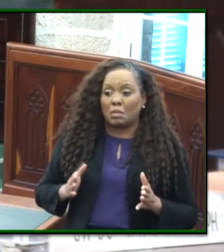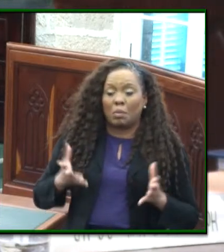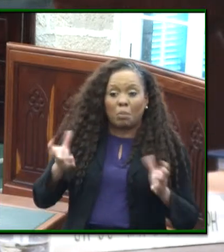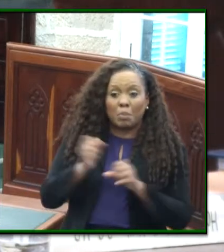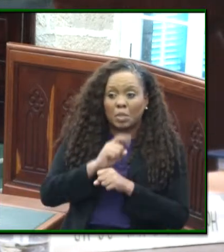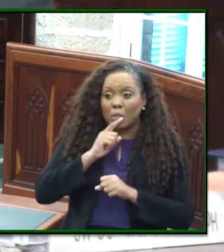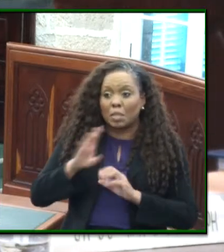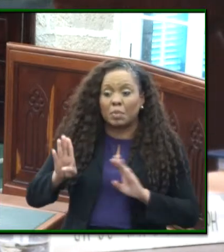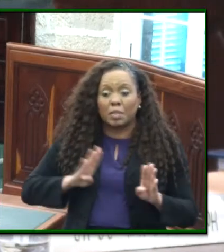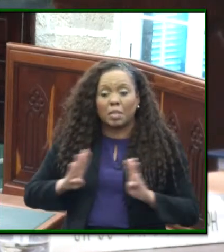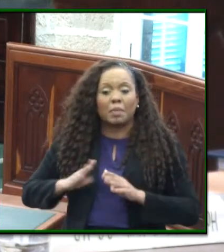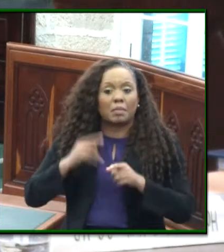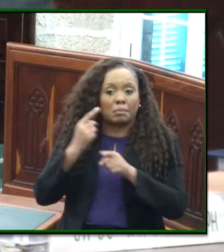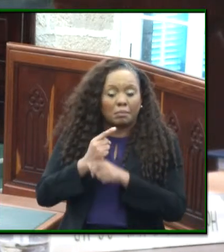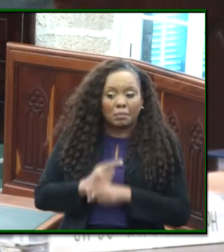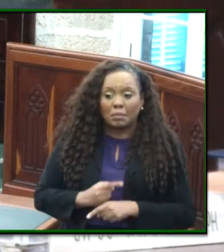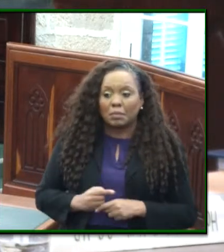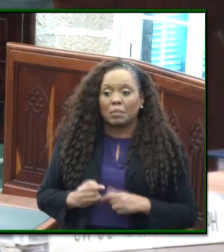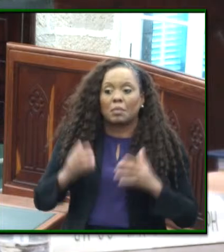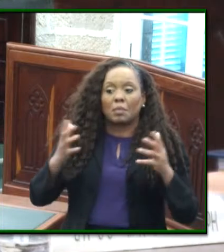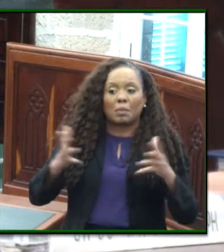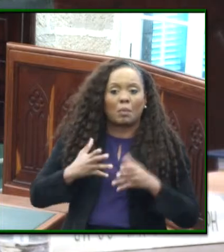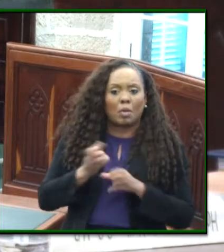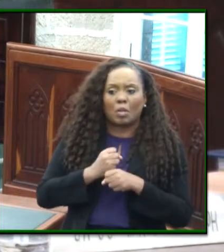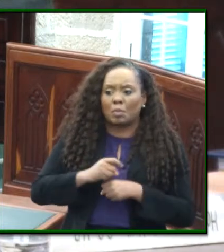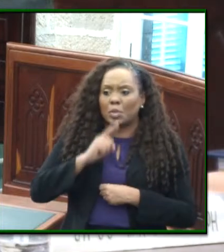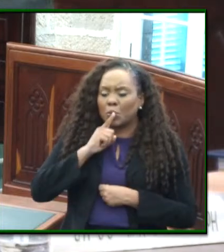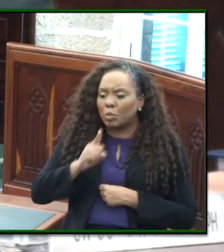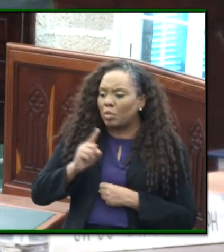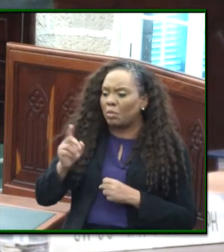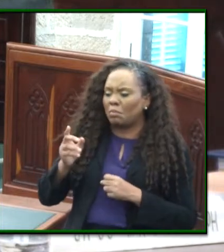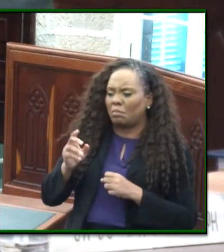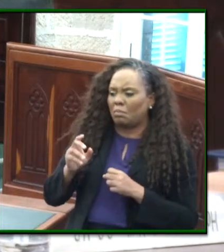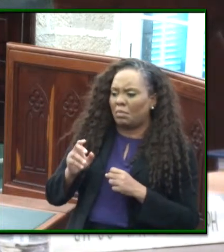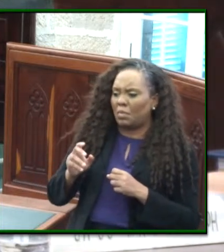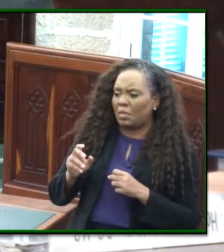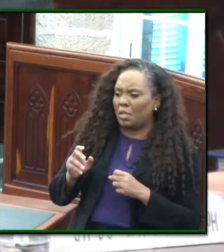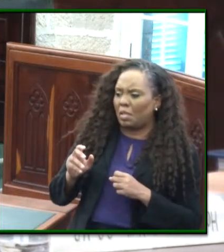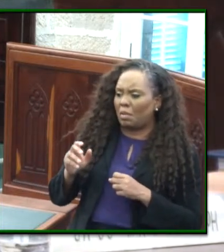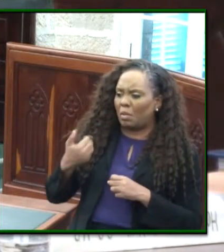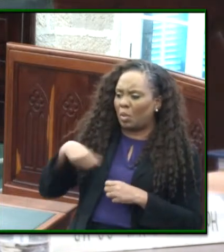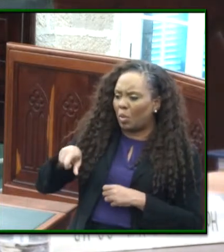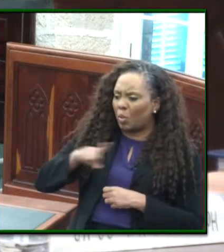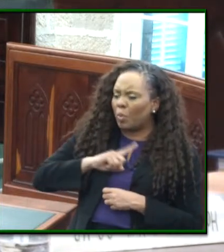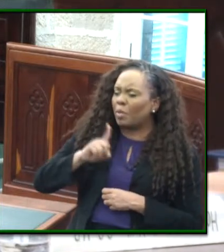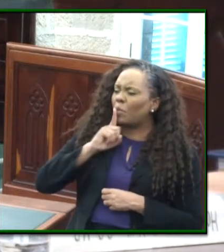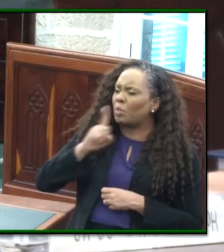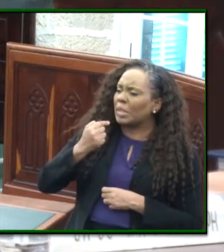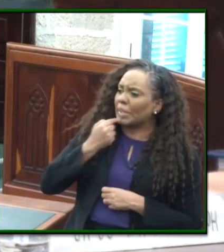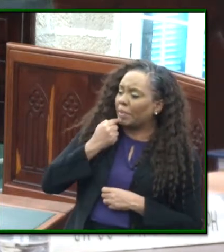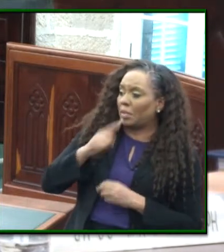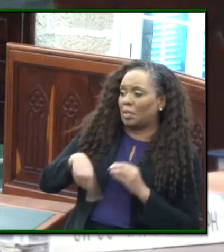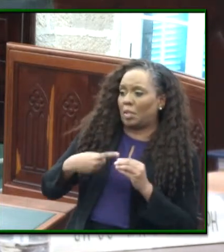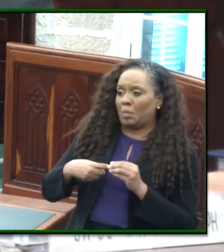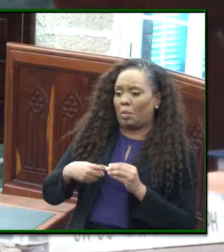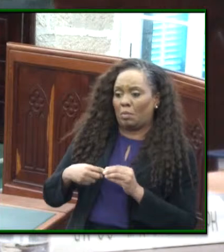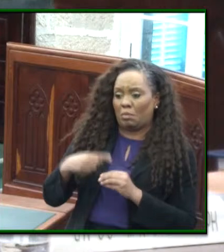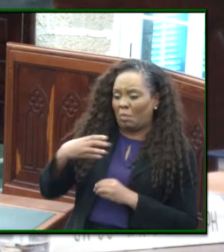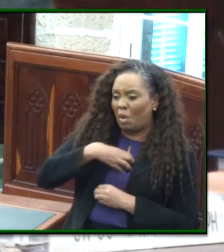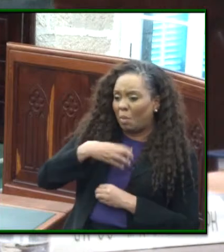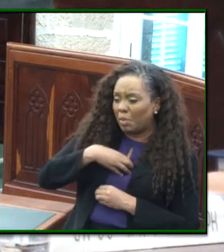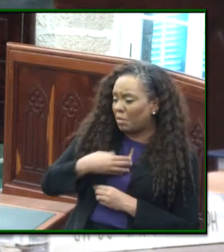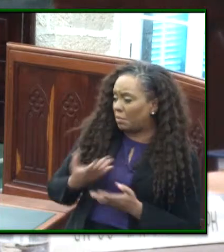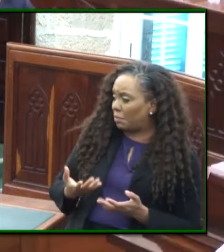their duties, that these things, that we can give some comfort to the public that we are actually taking steps to address these